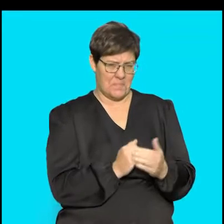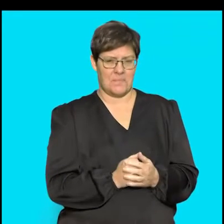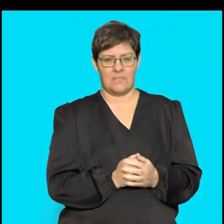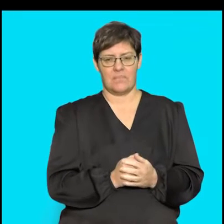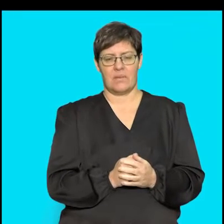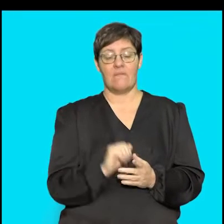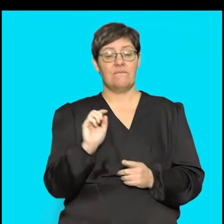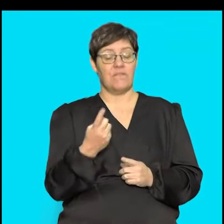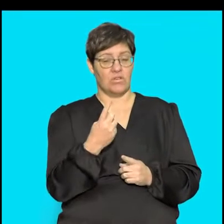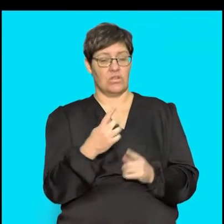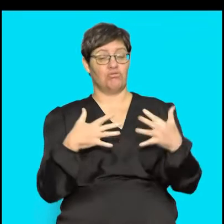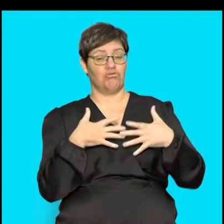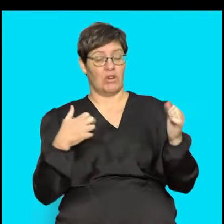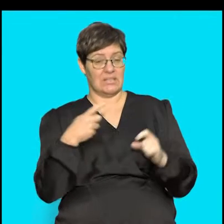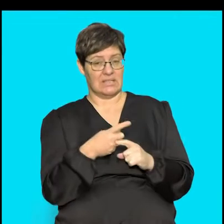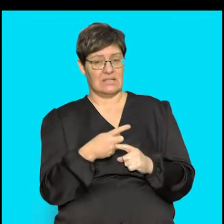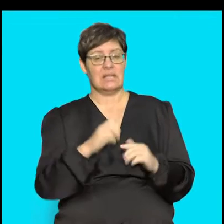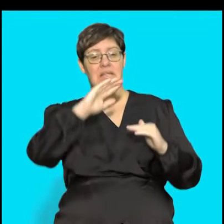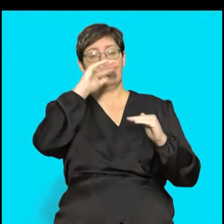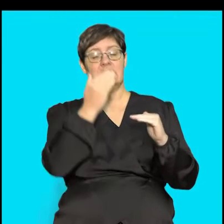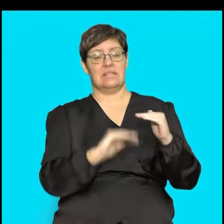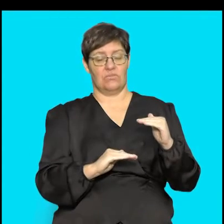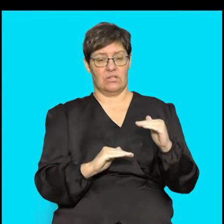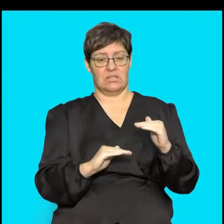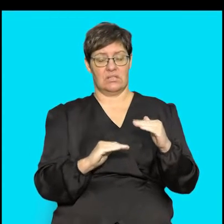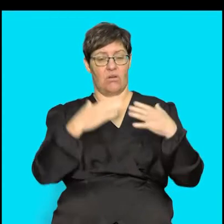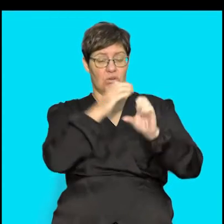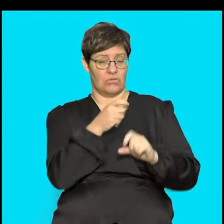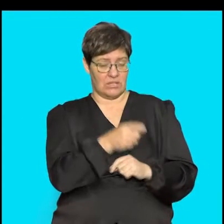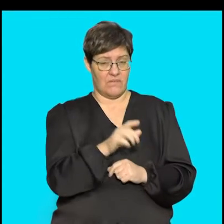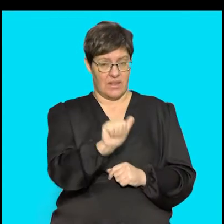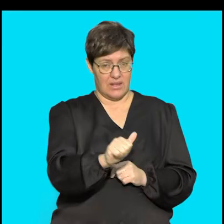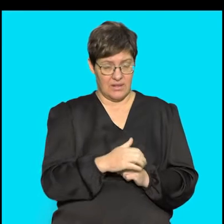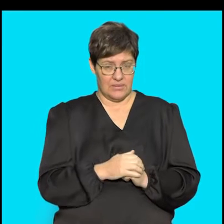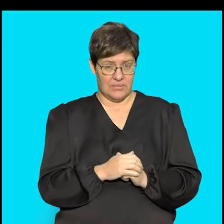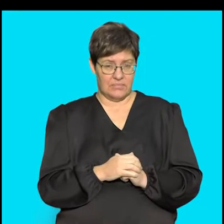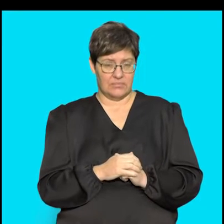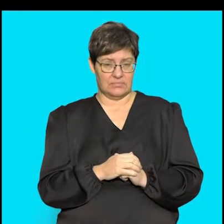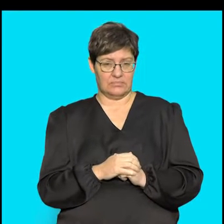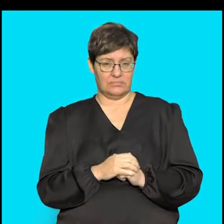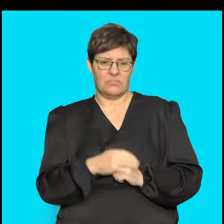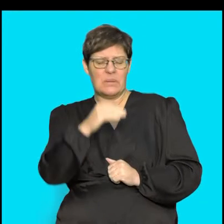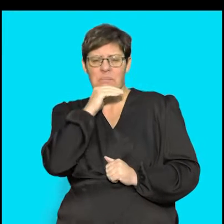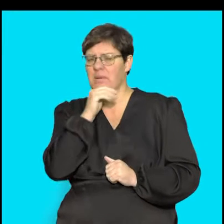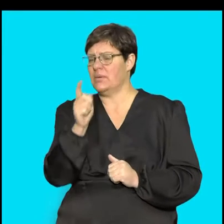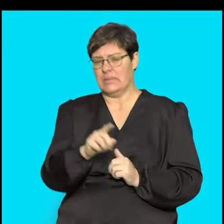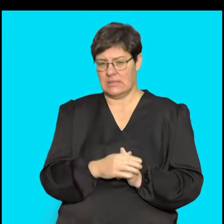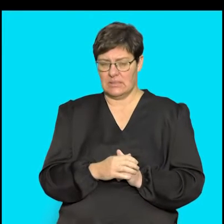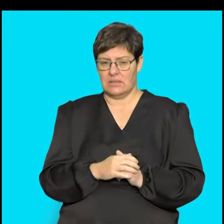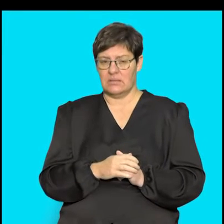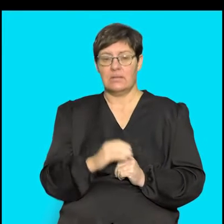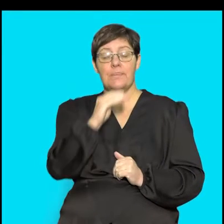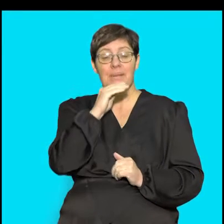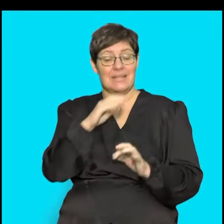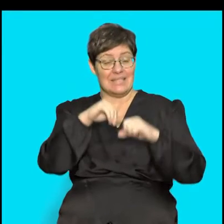happen? Firstly, your stress is a decrease in the concentration of A. What does that mean?